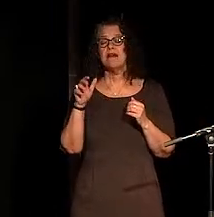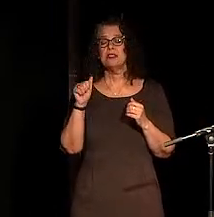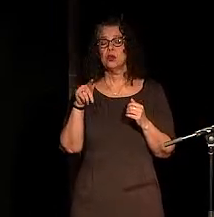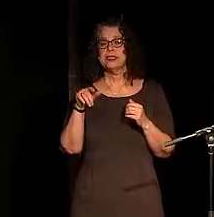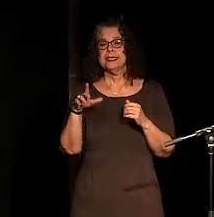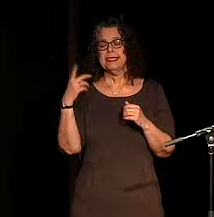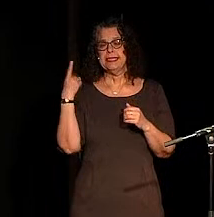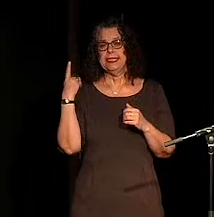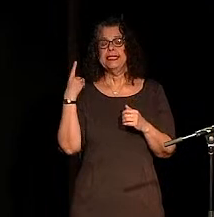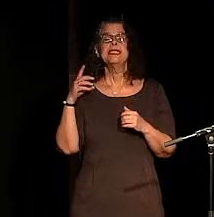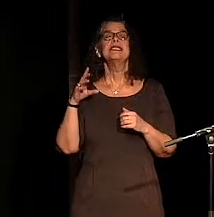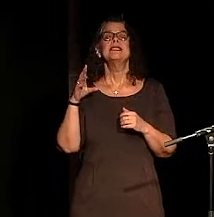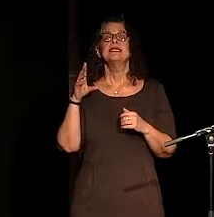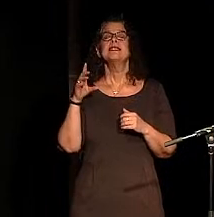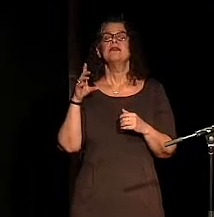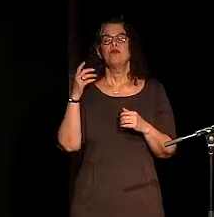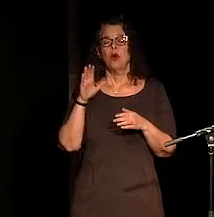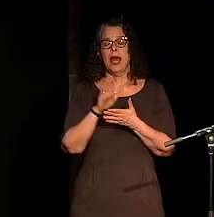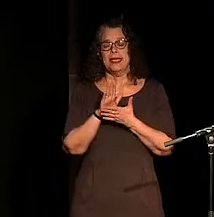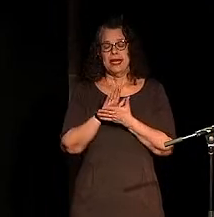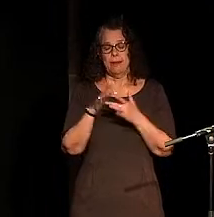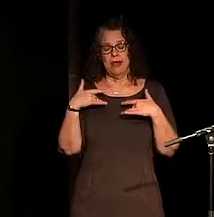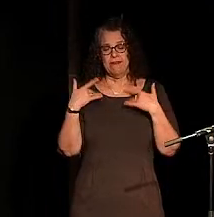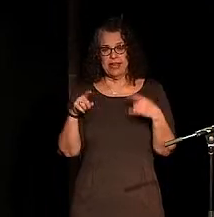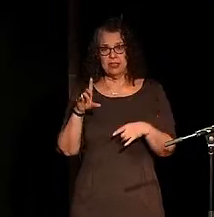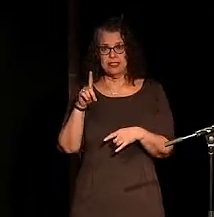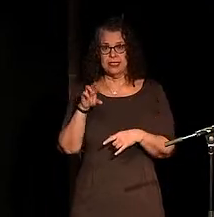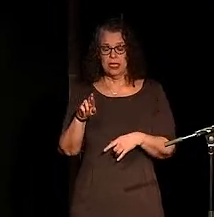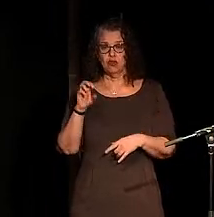Academic Affairs, Dr. Eric Hoffman.